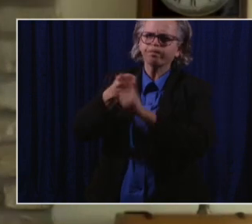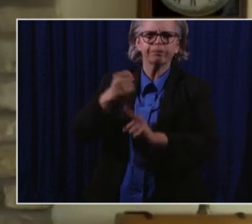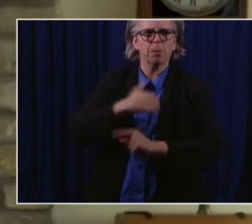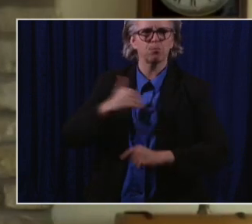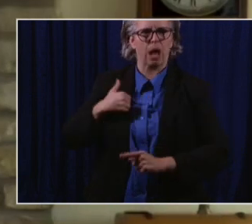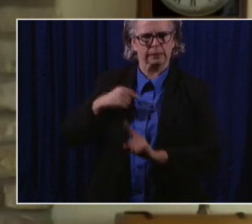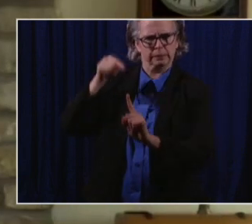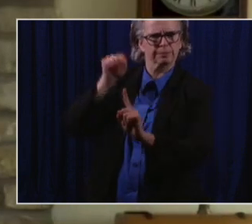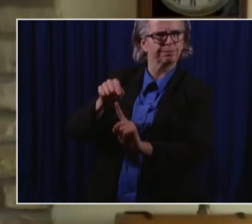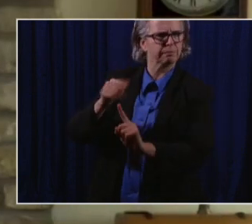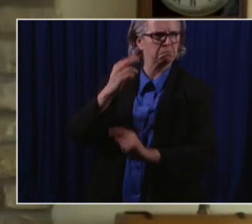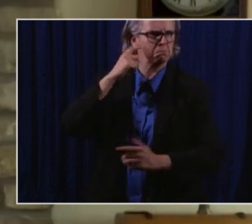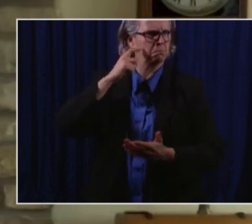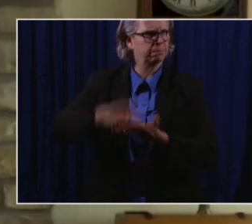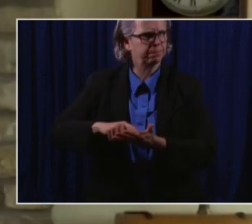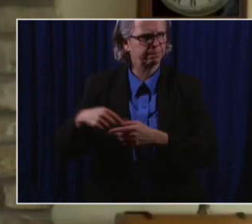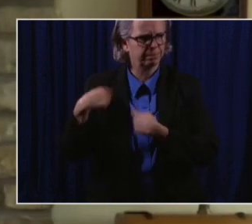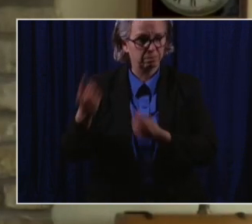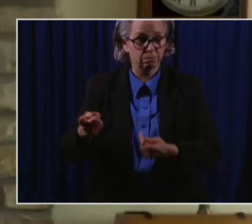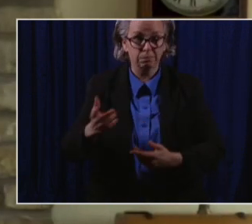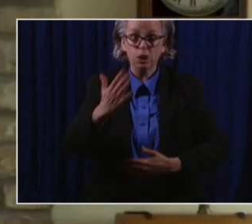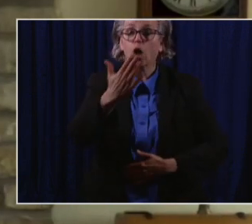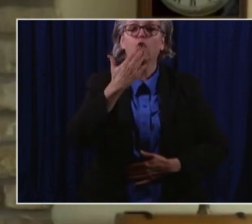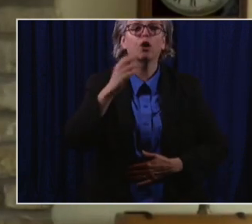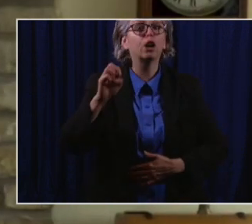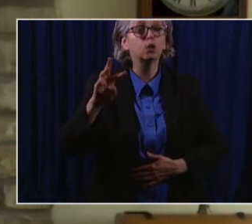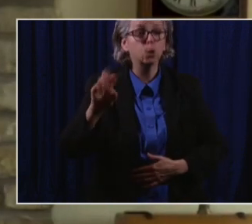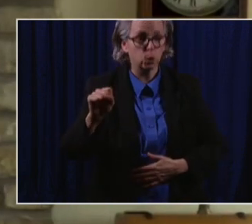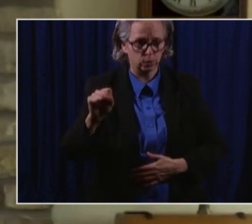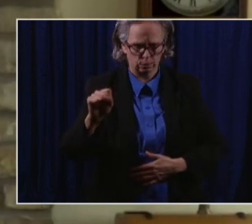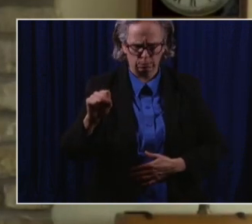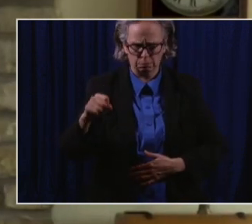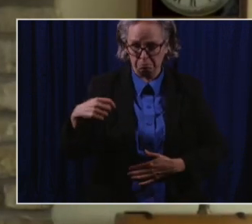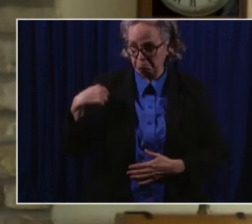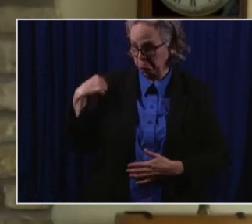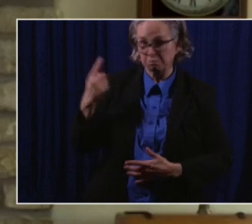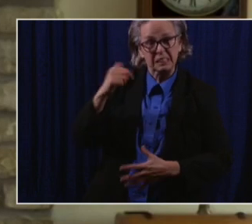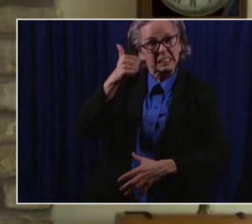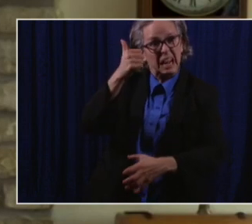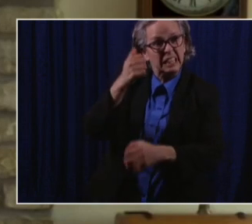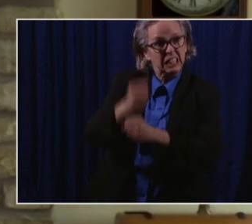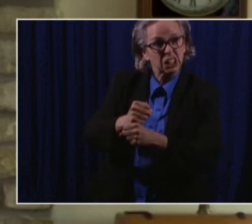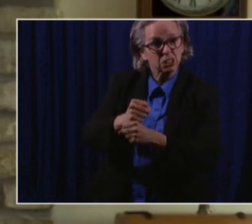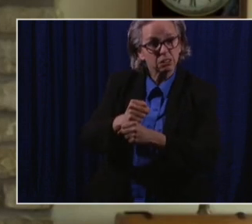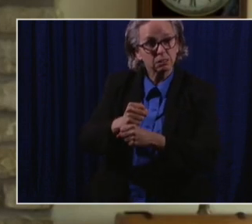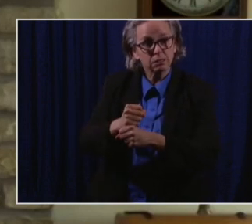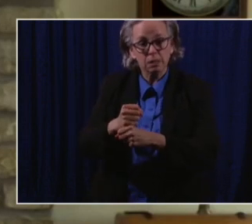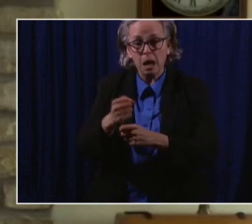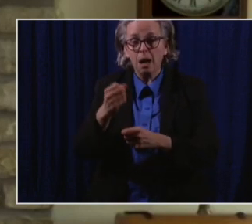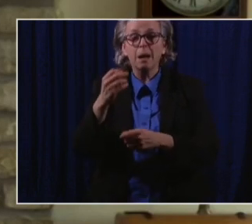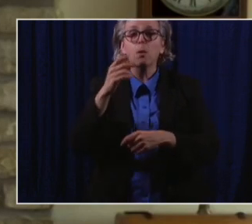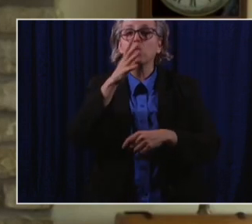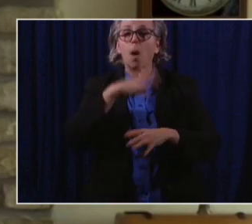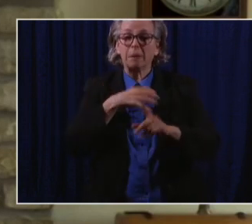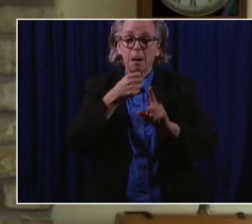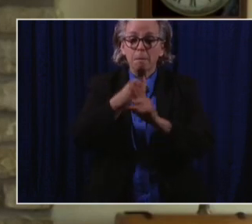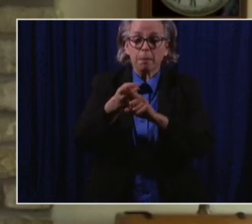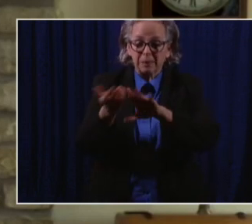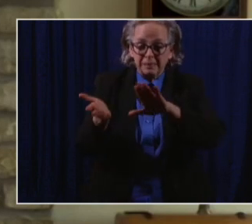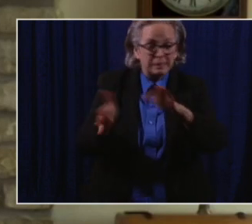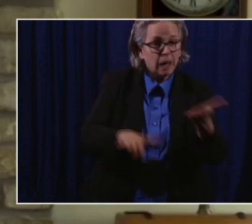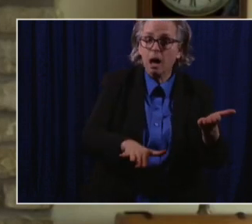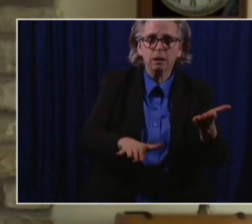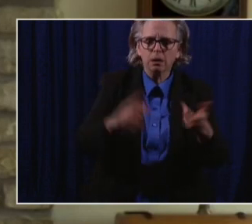dropped 11% in 10 years. The survival rate among Ohio women diagnosed with early-stage breast cancer